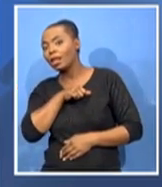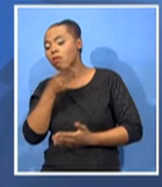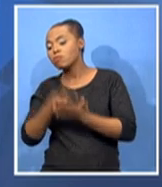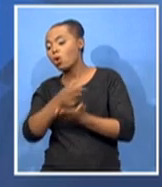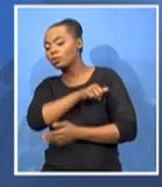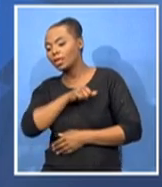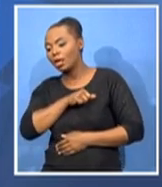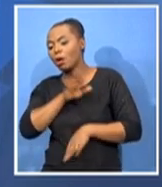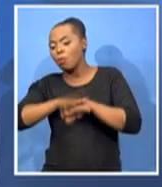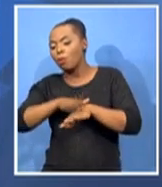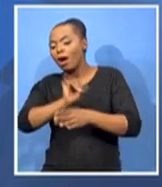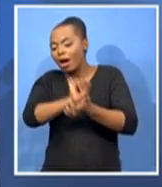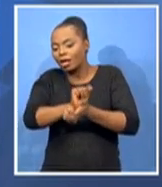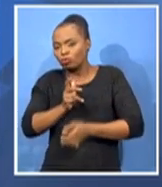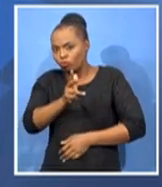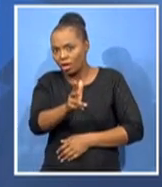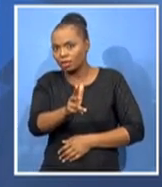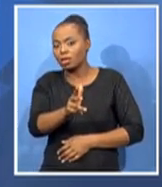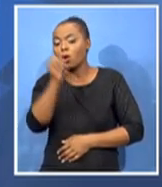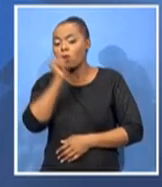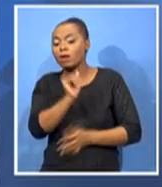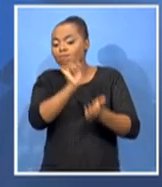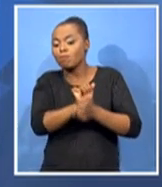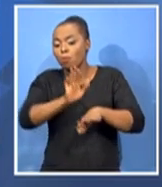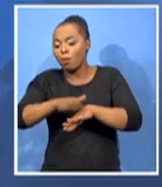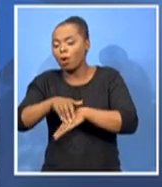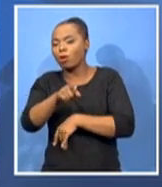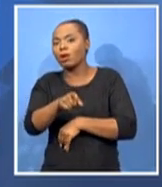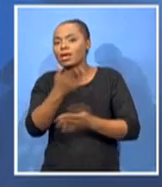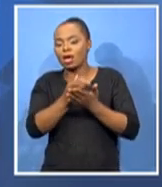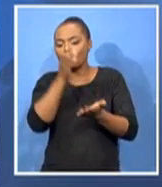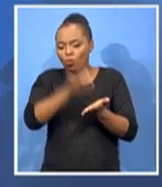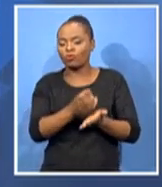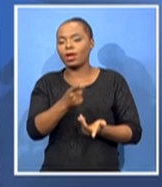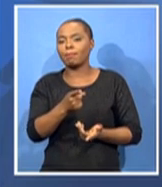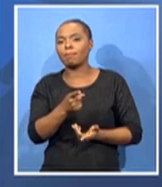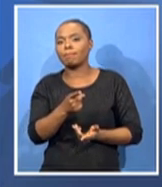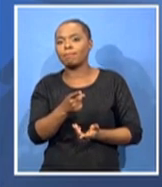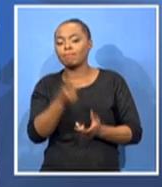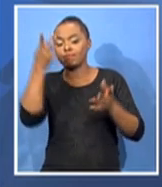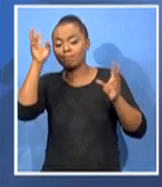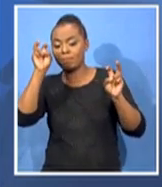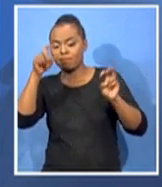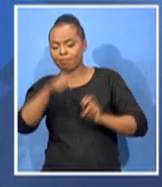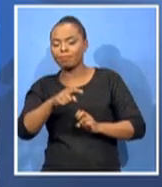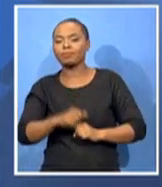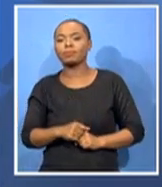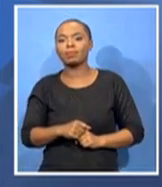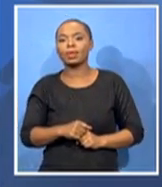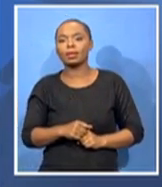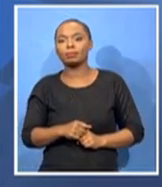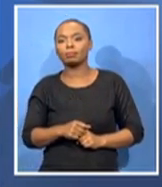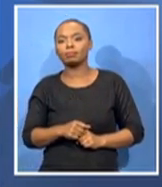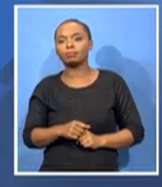able to make those determinations. Okay. As indicated in our initial statement yesterday, we have mobilized to